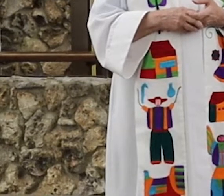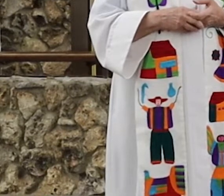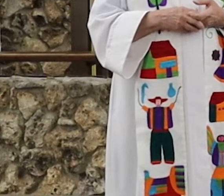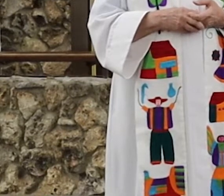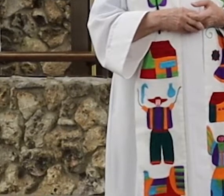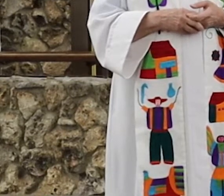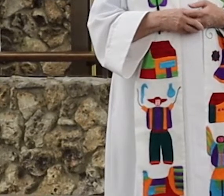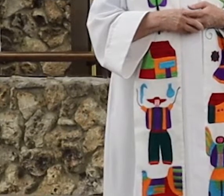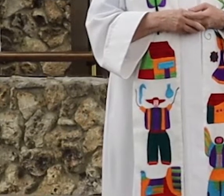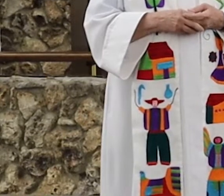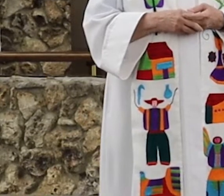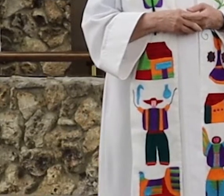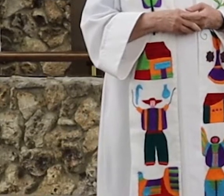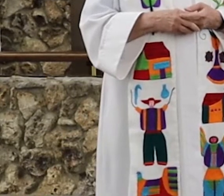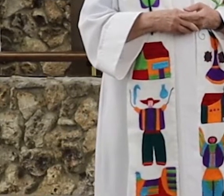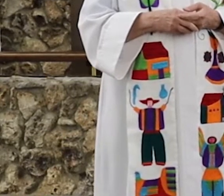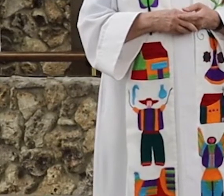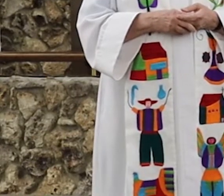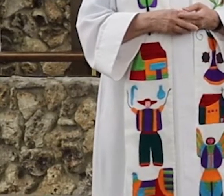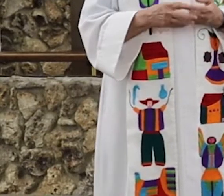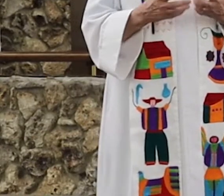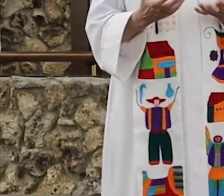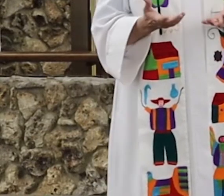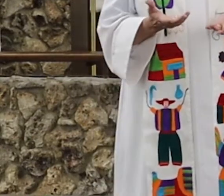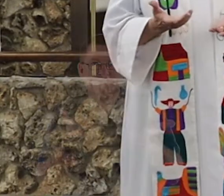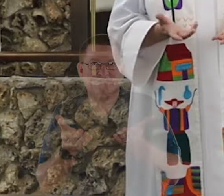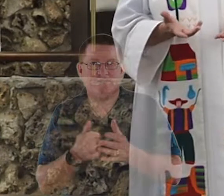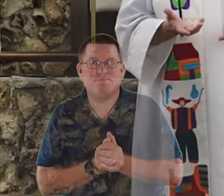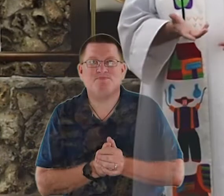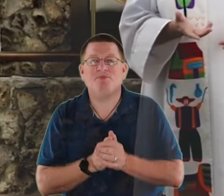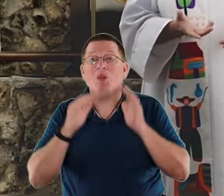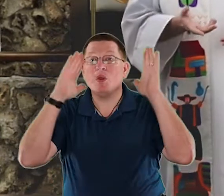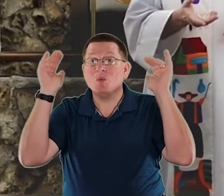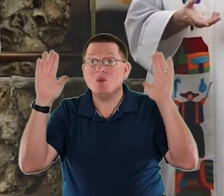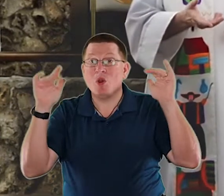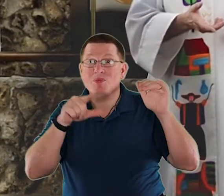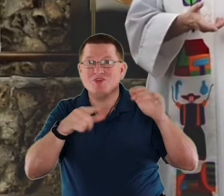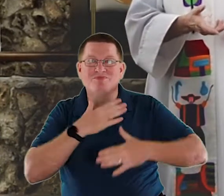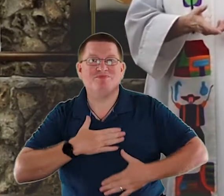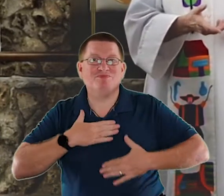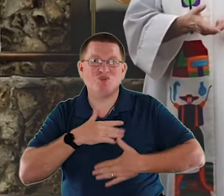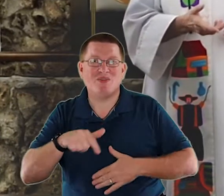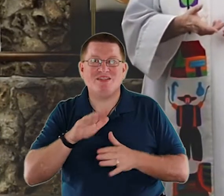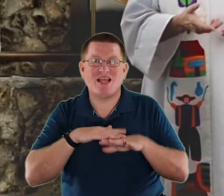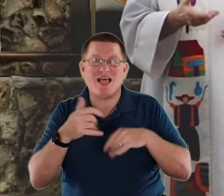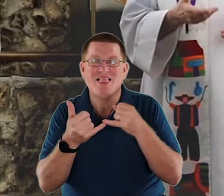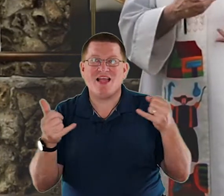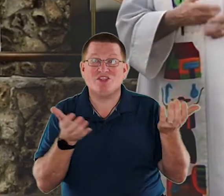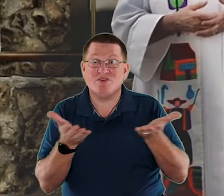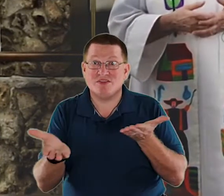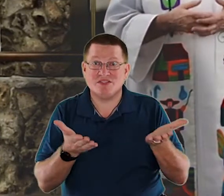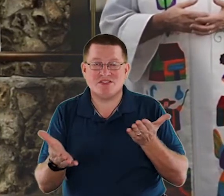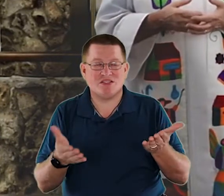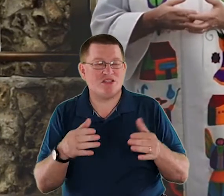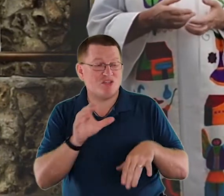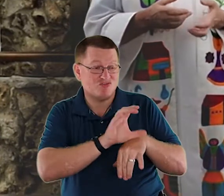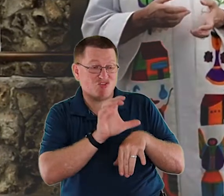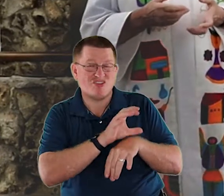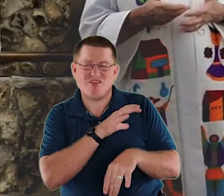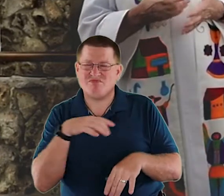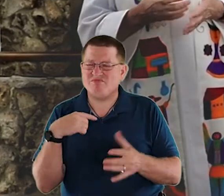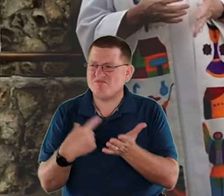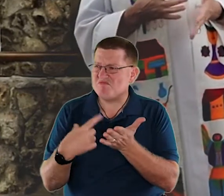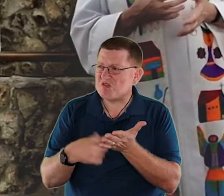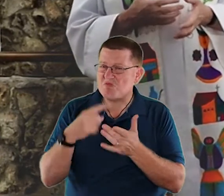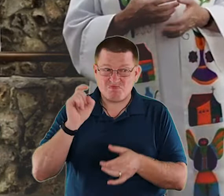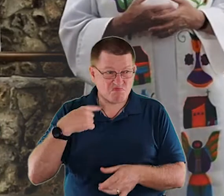lori@fullerfamily.ws to be included in the service. We hope you've been enjoying these online services. The council discussed